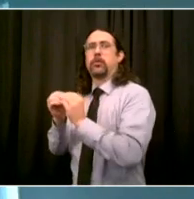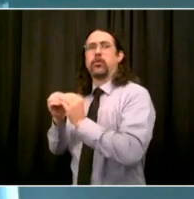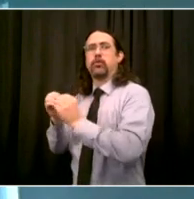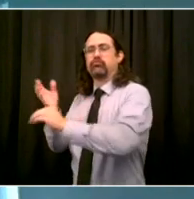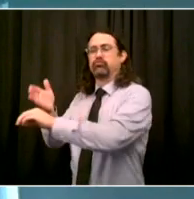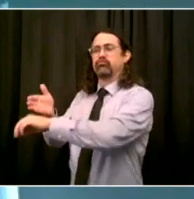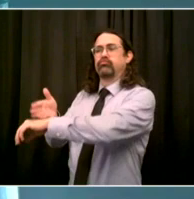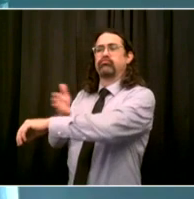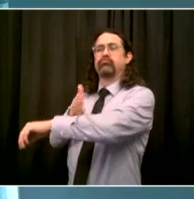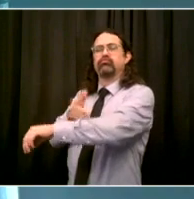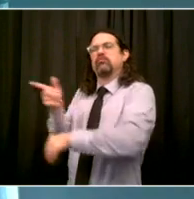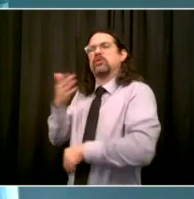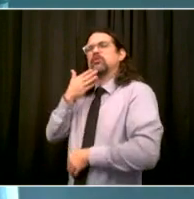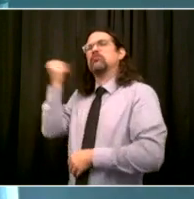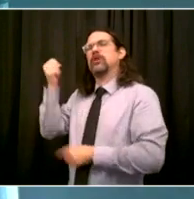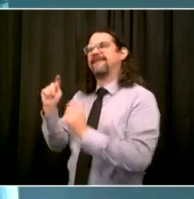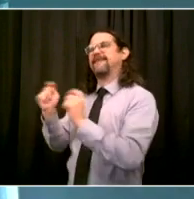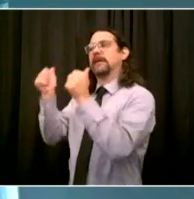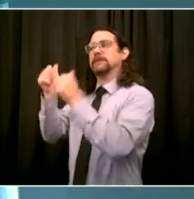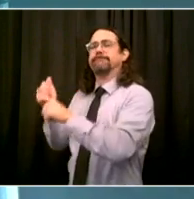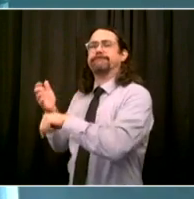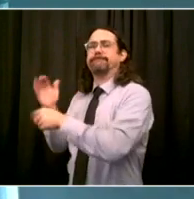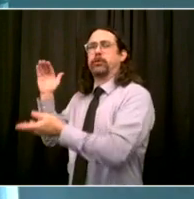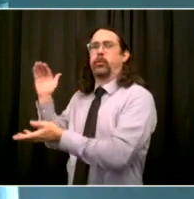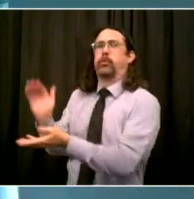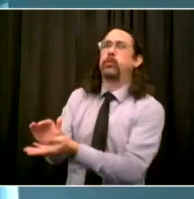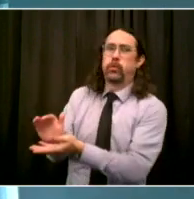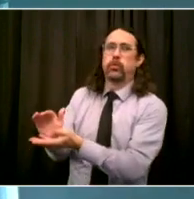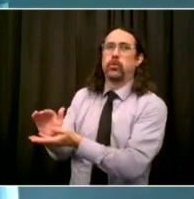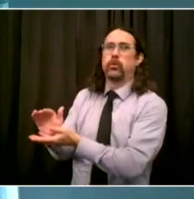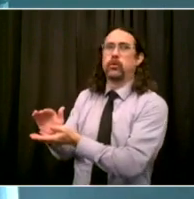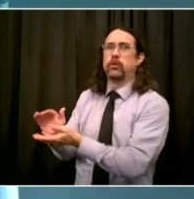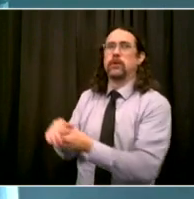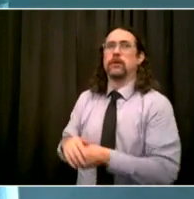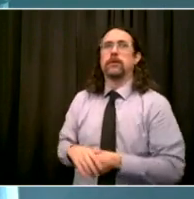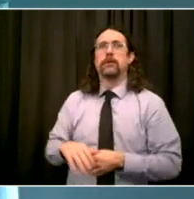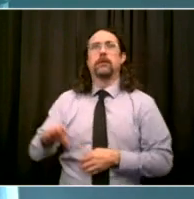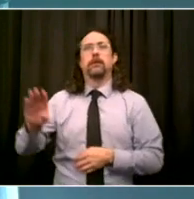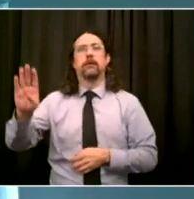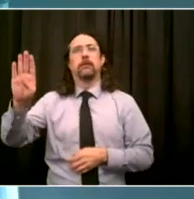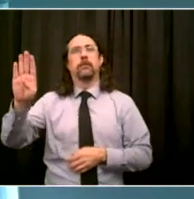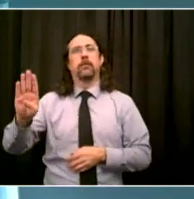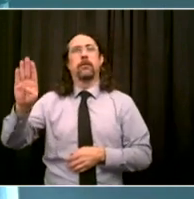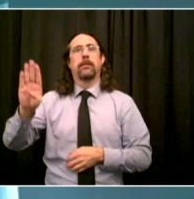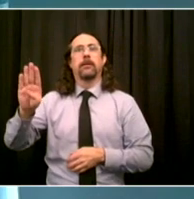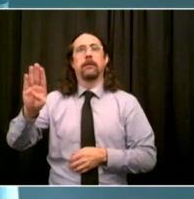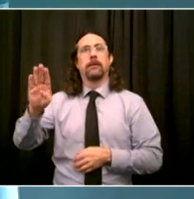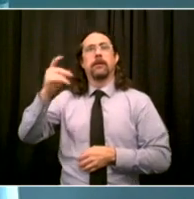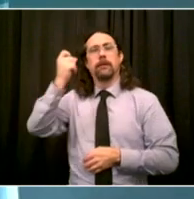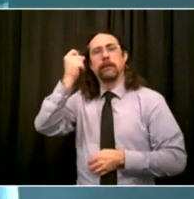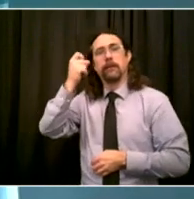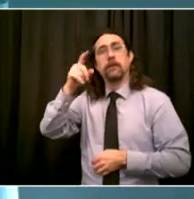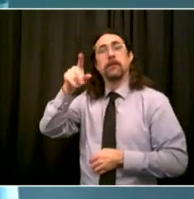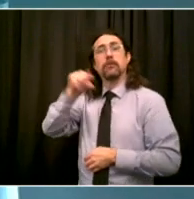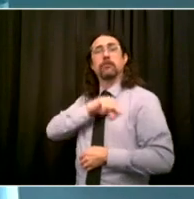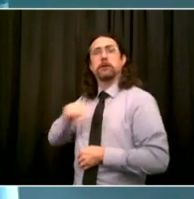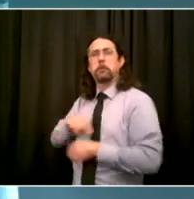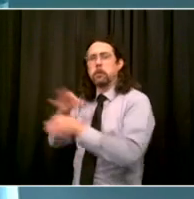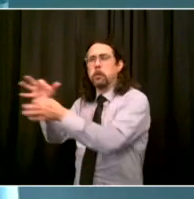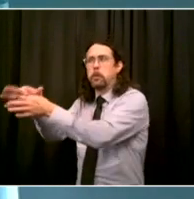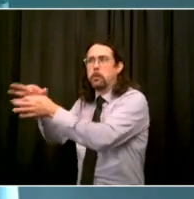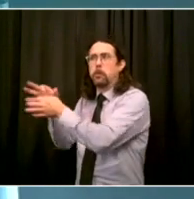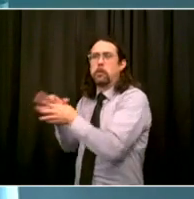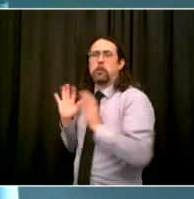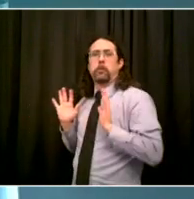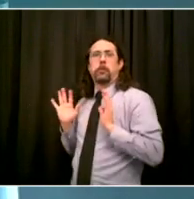but it hasn't abated. And that's really what our concern is right now. Now, in terms of specific risk factors, again, it would be